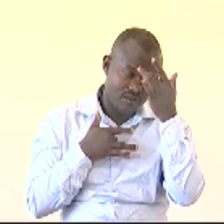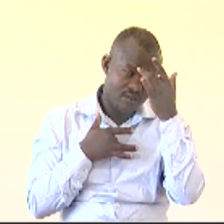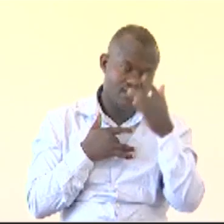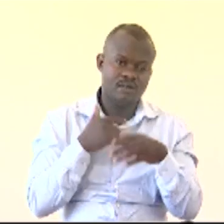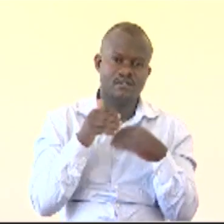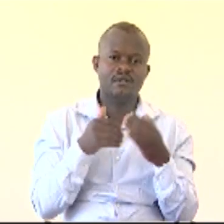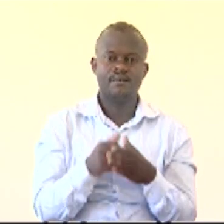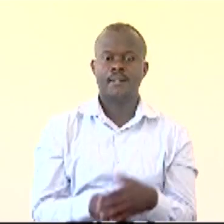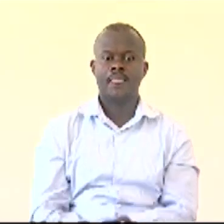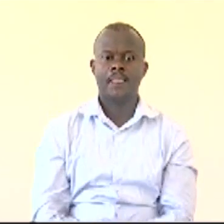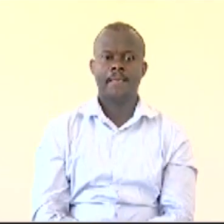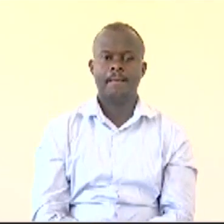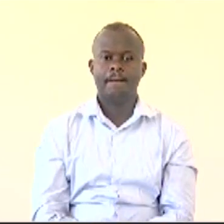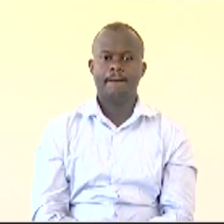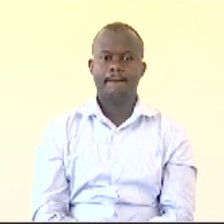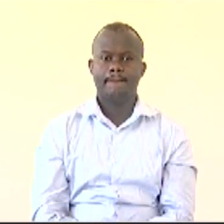infectious.